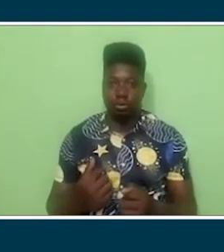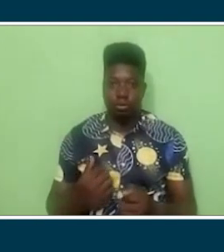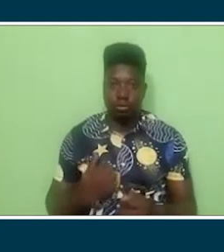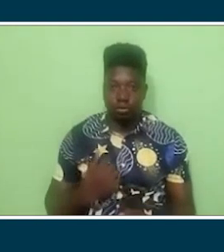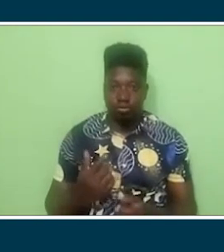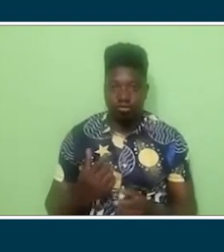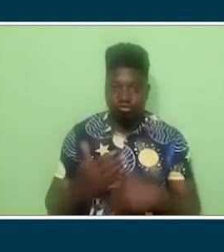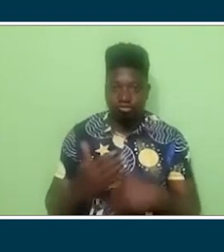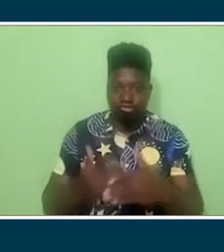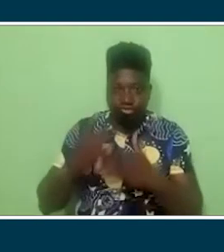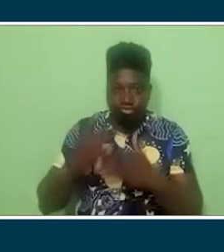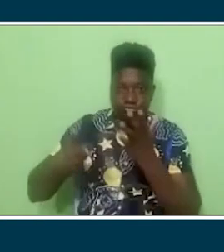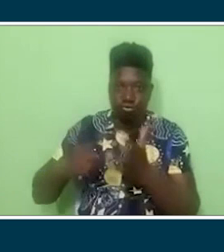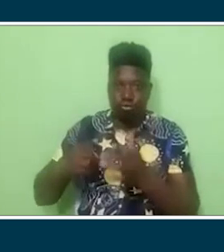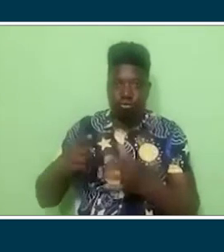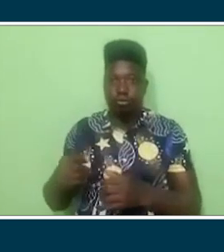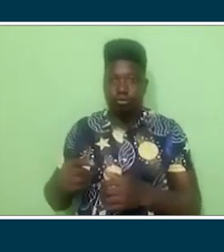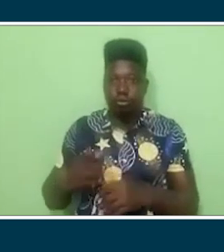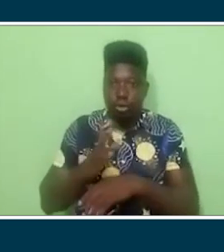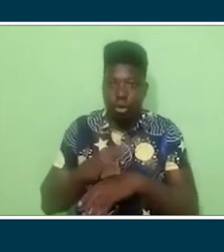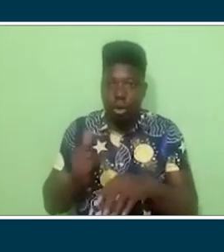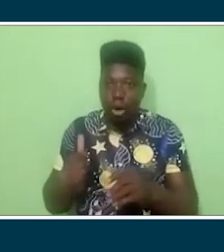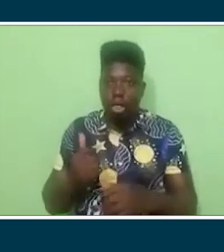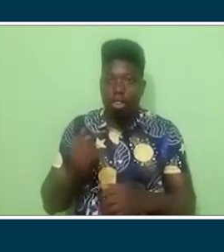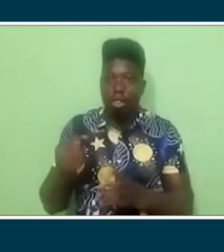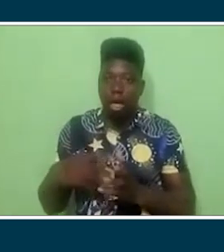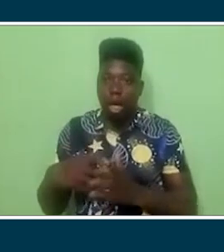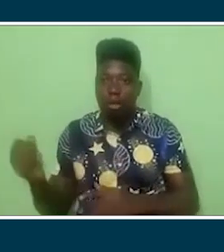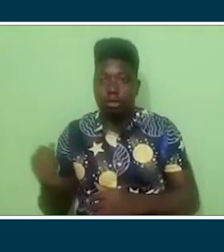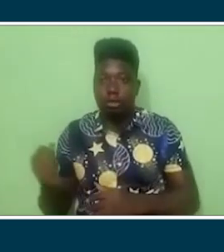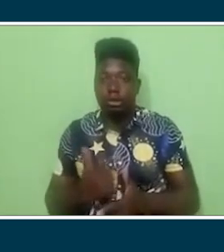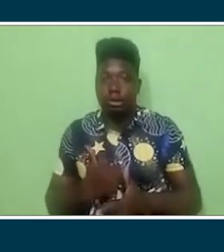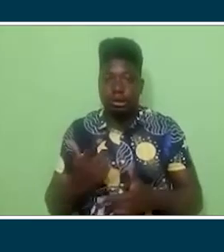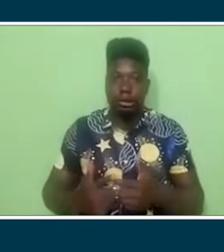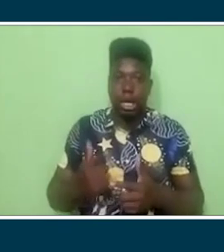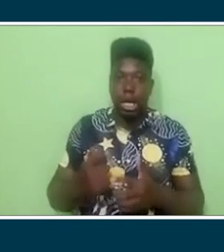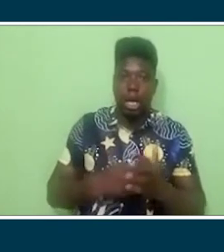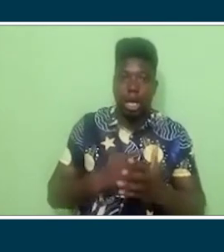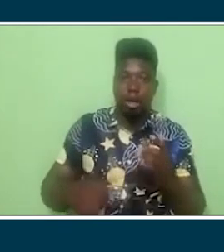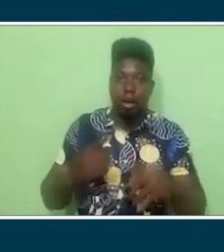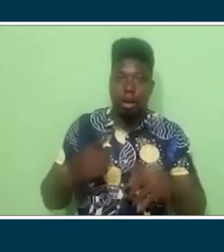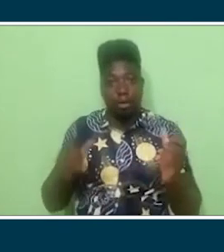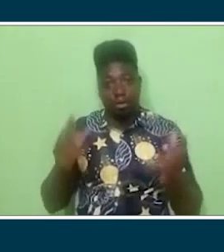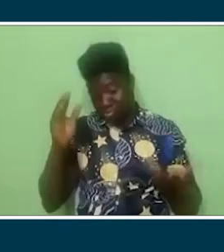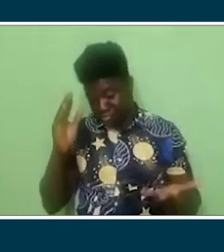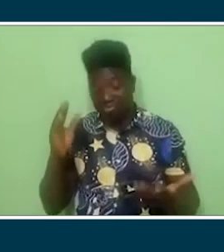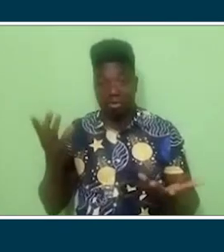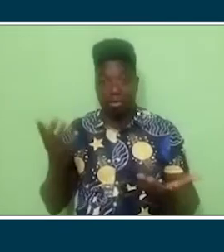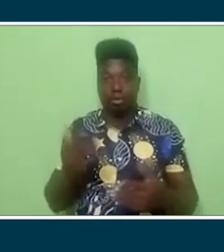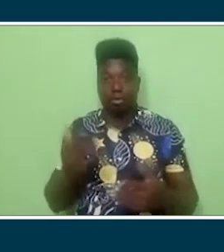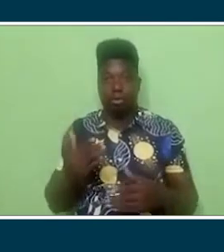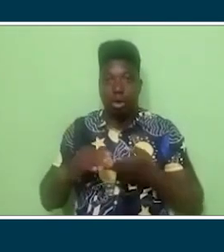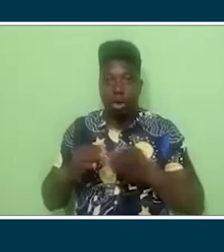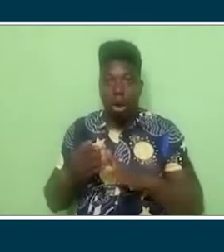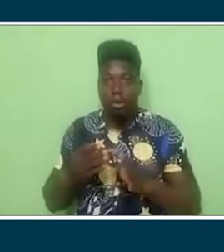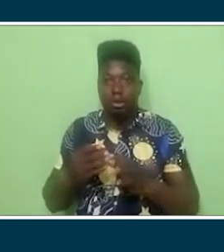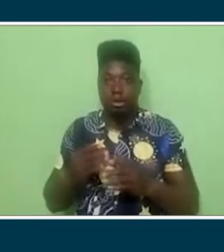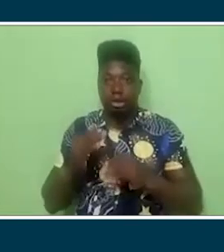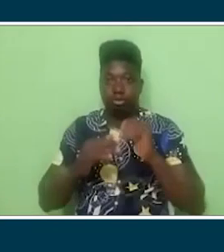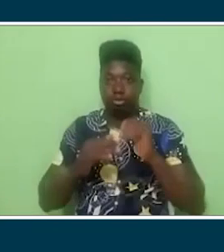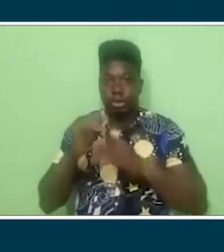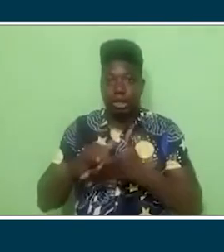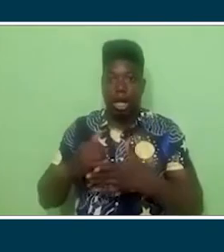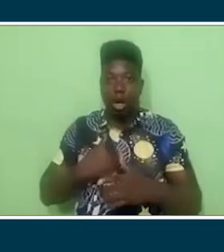calling out, and then canceling, if we really need to. But that hopefully the kind of community building that we do will